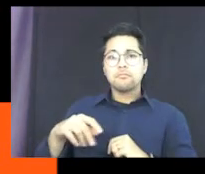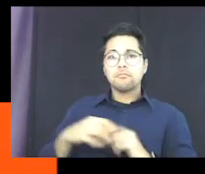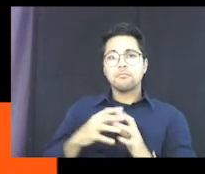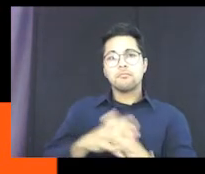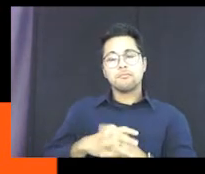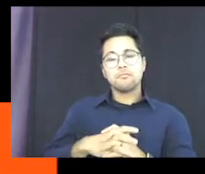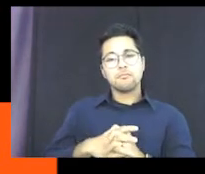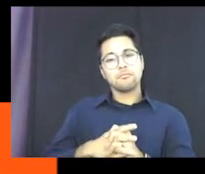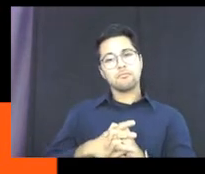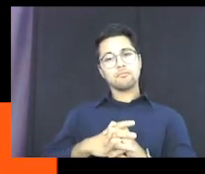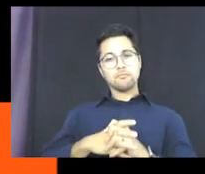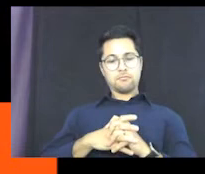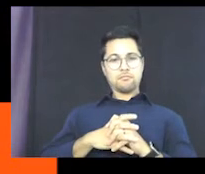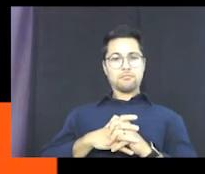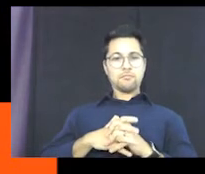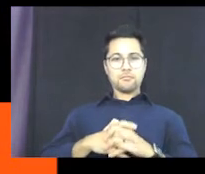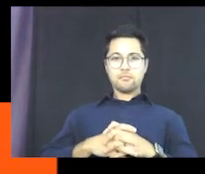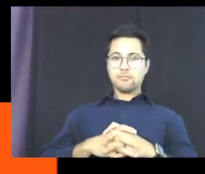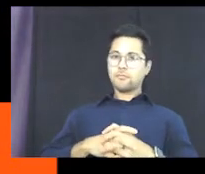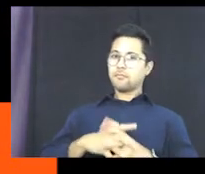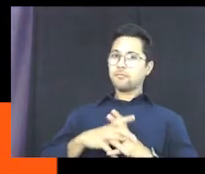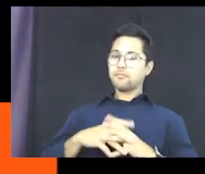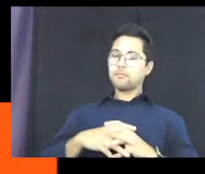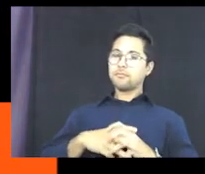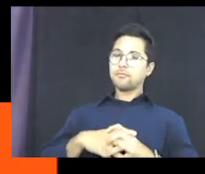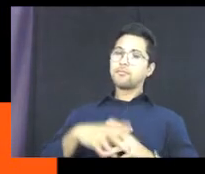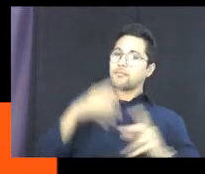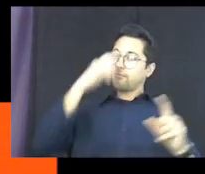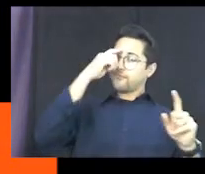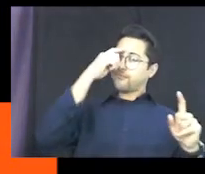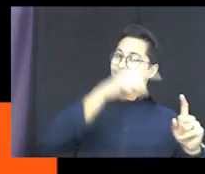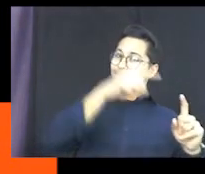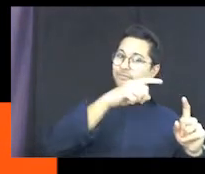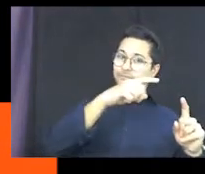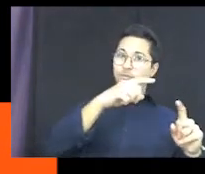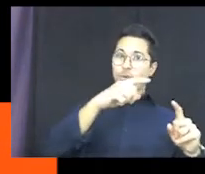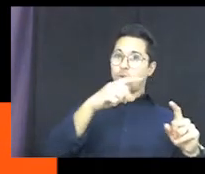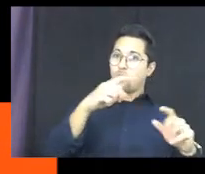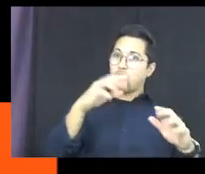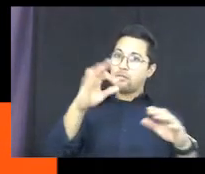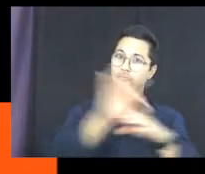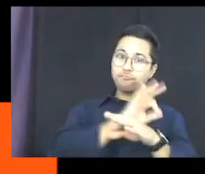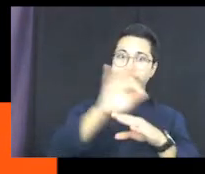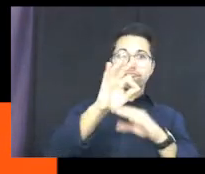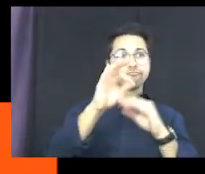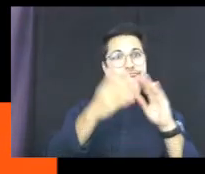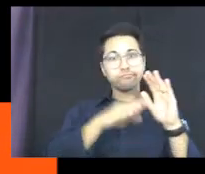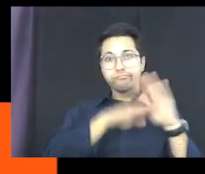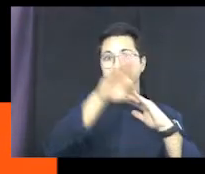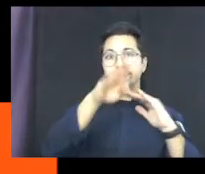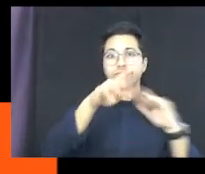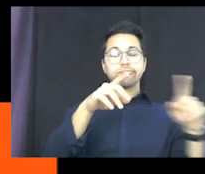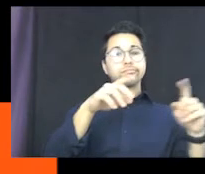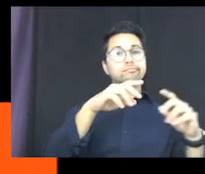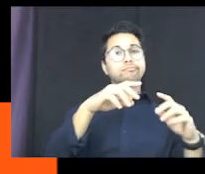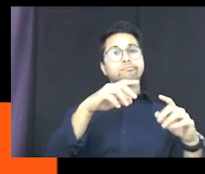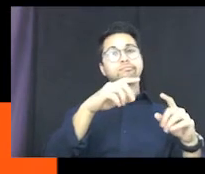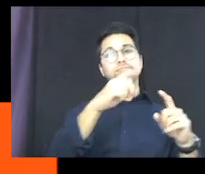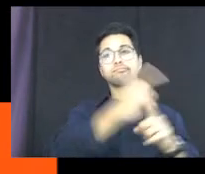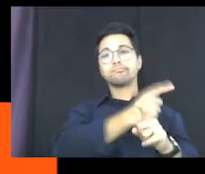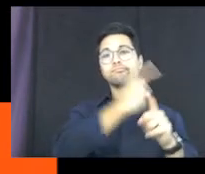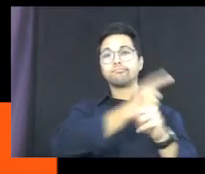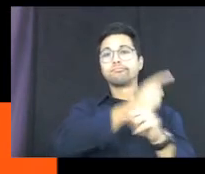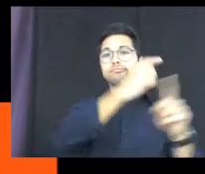the social skills and social expectations needed for them to function in a neurotypical society, that they don't